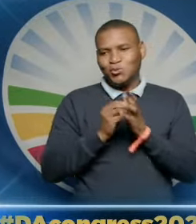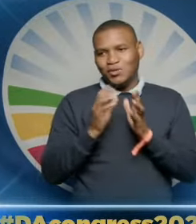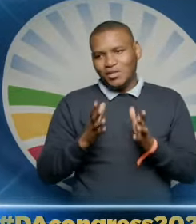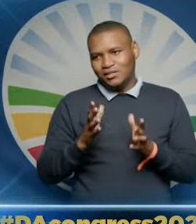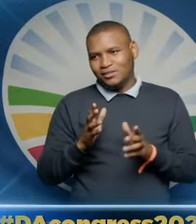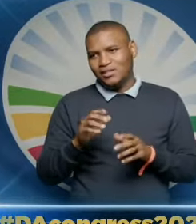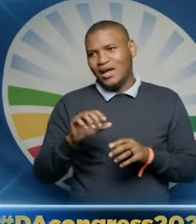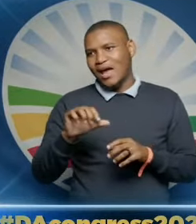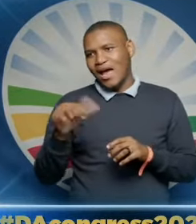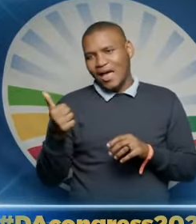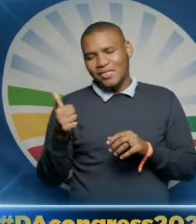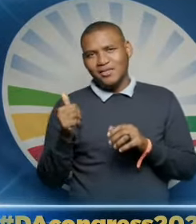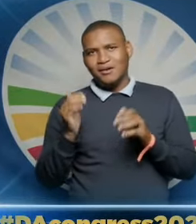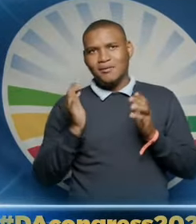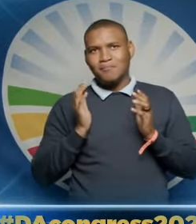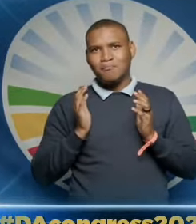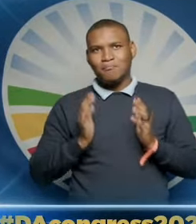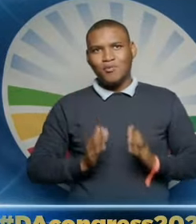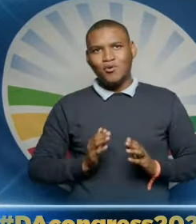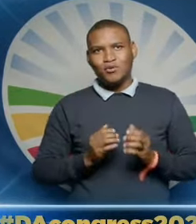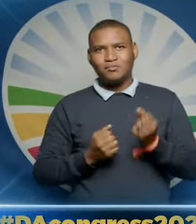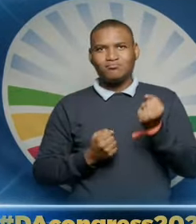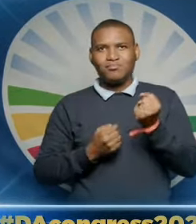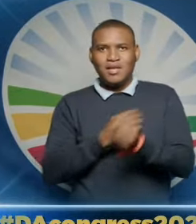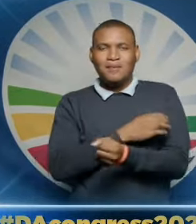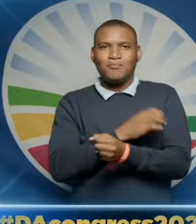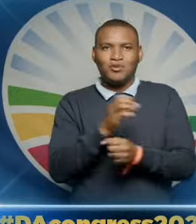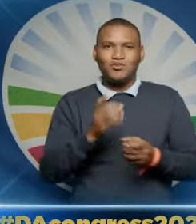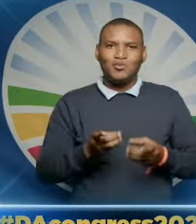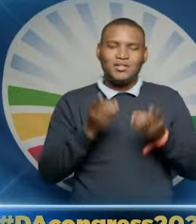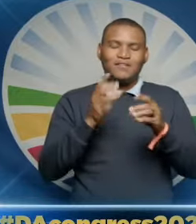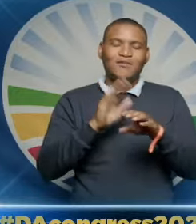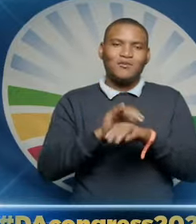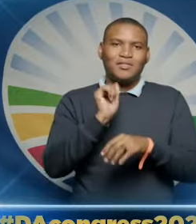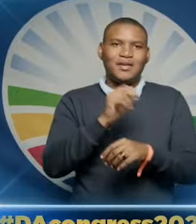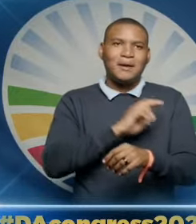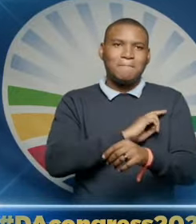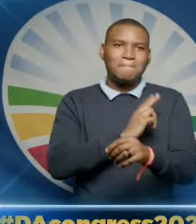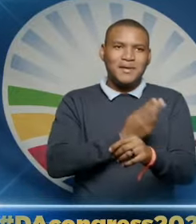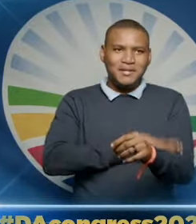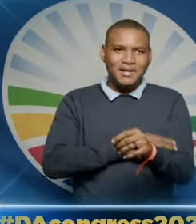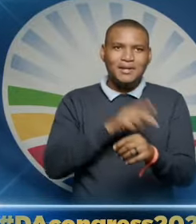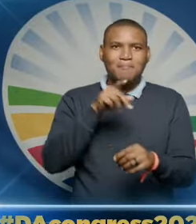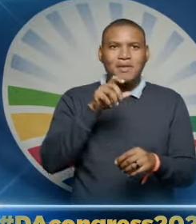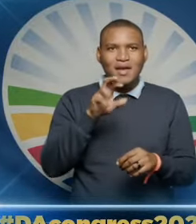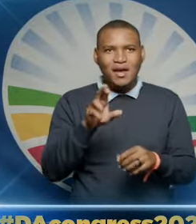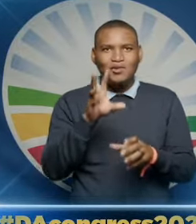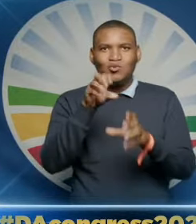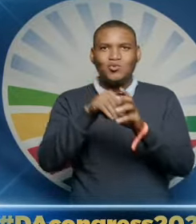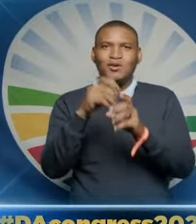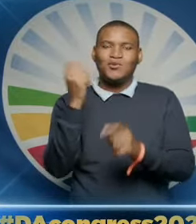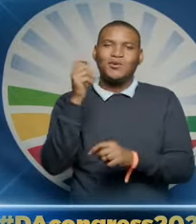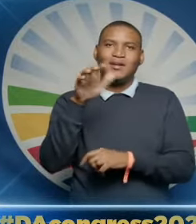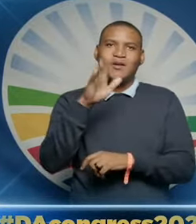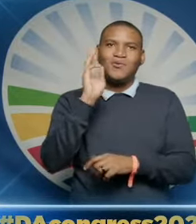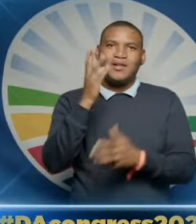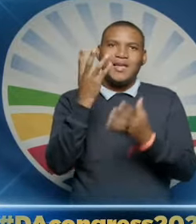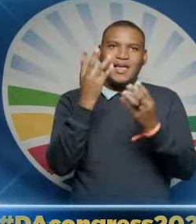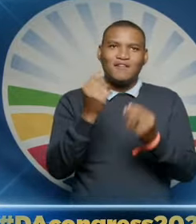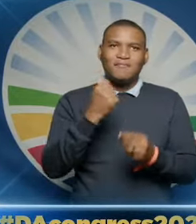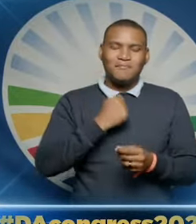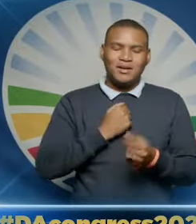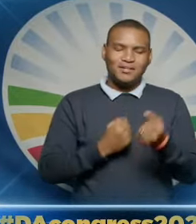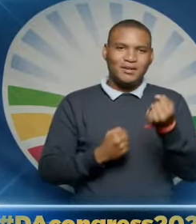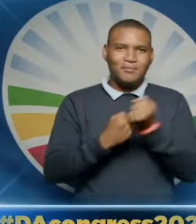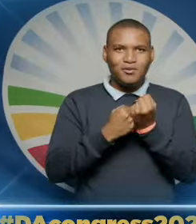other ancillary bodies, empowering them to deliver on their mandate. Public reps, including in rural areas, will have my